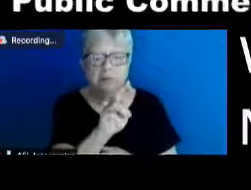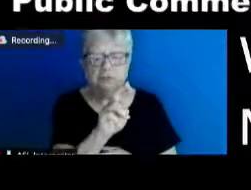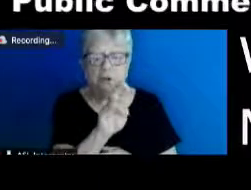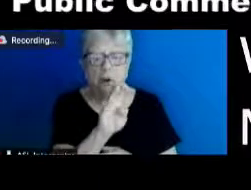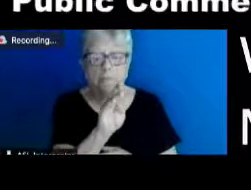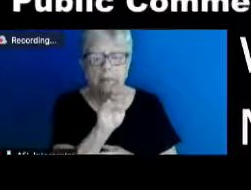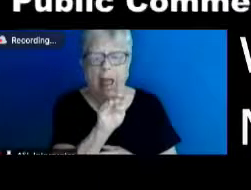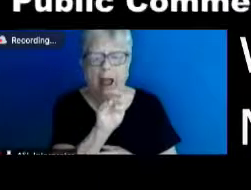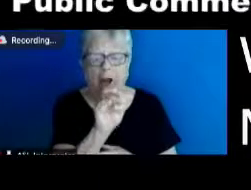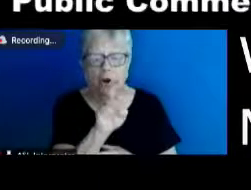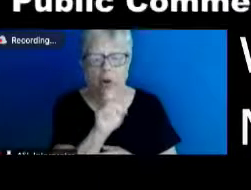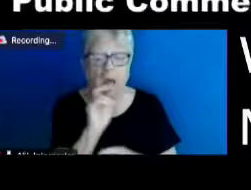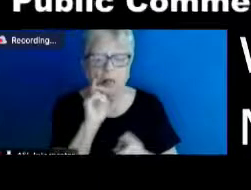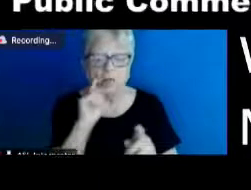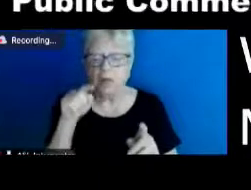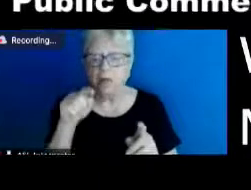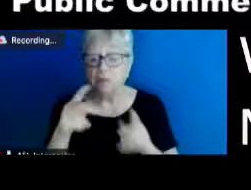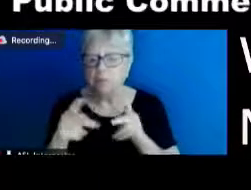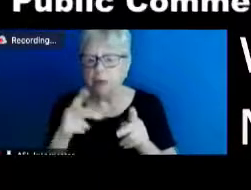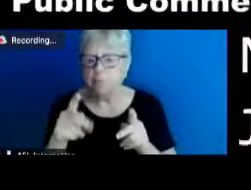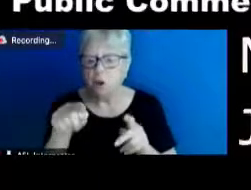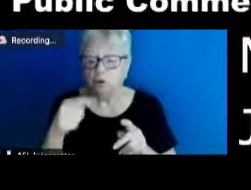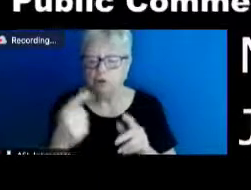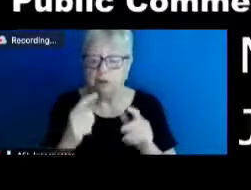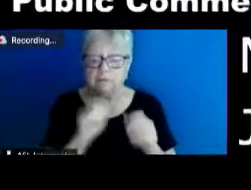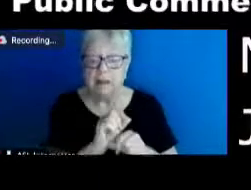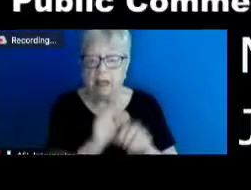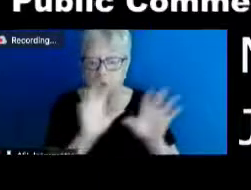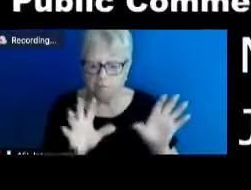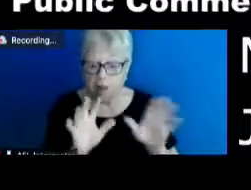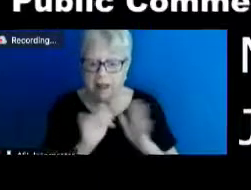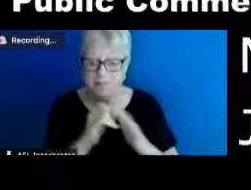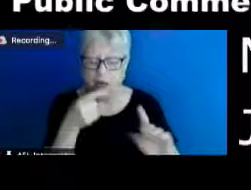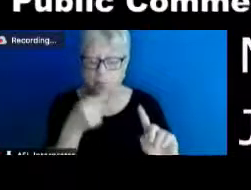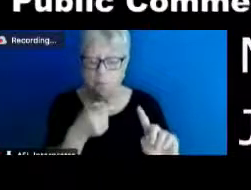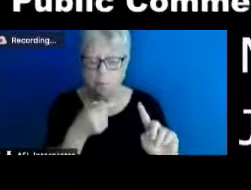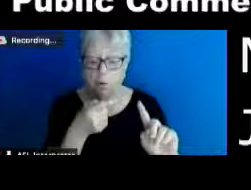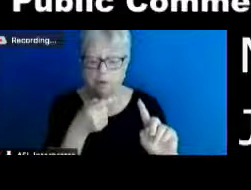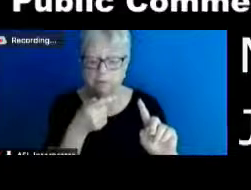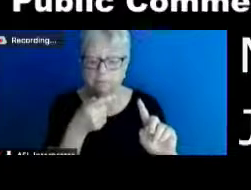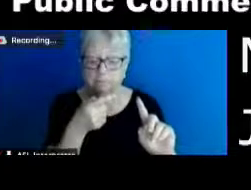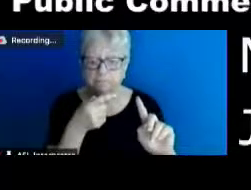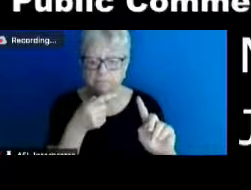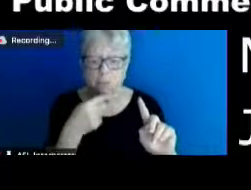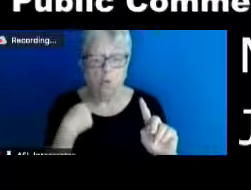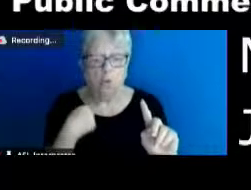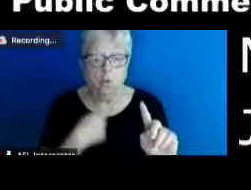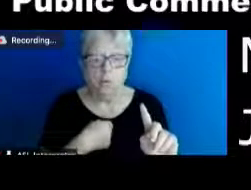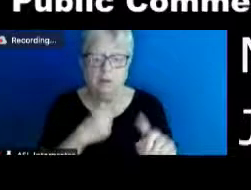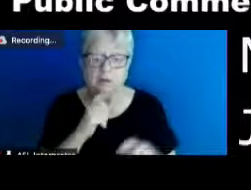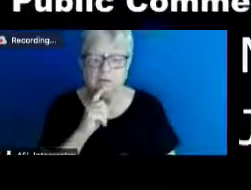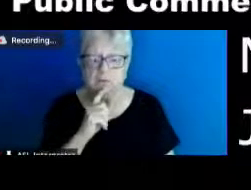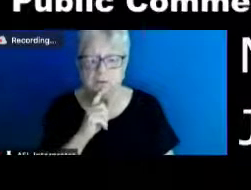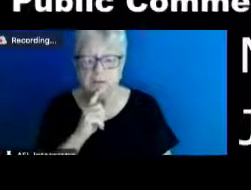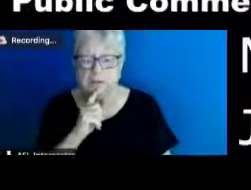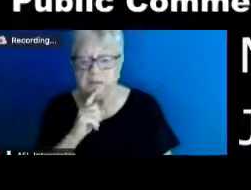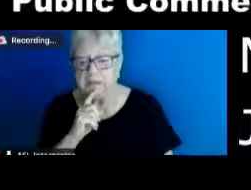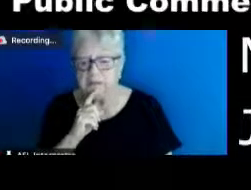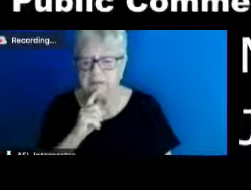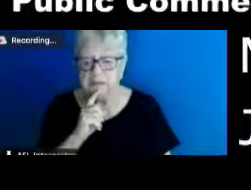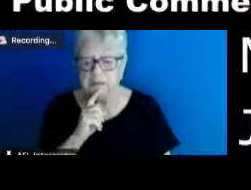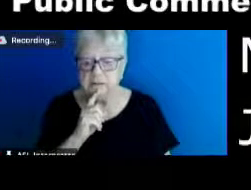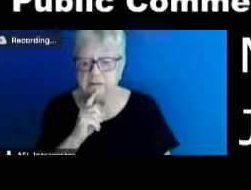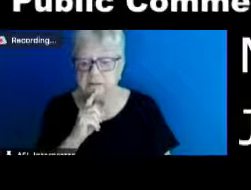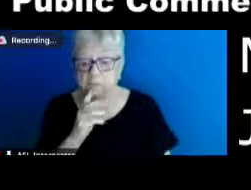just clarifying that point, which maybe certainly happy to hear from